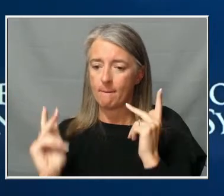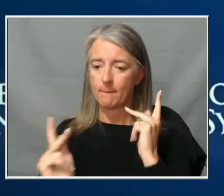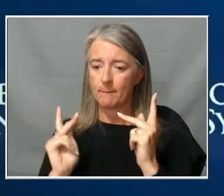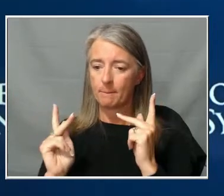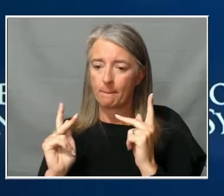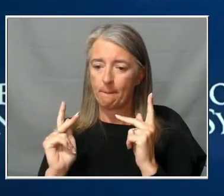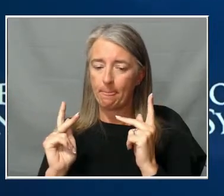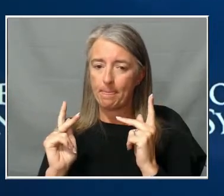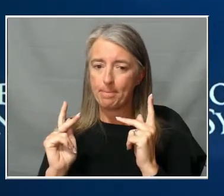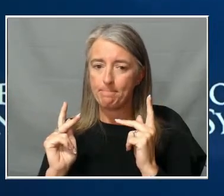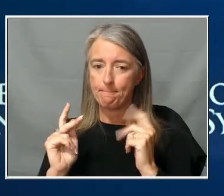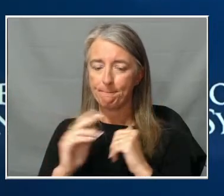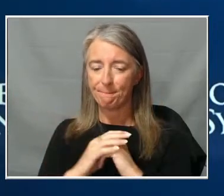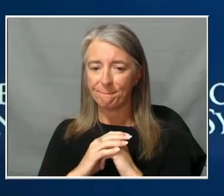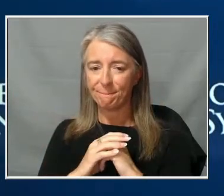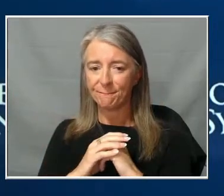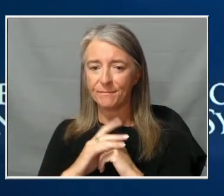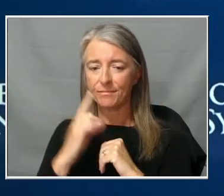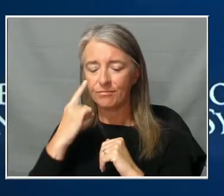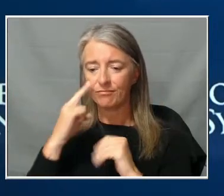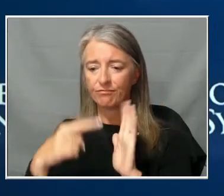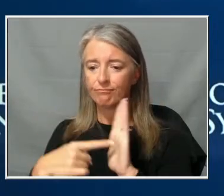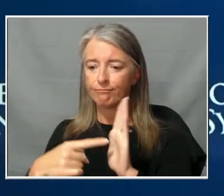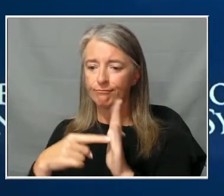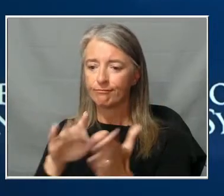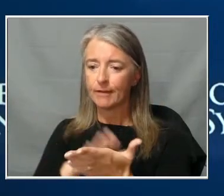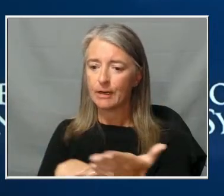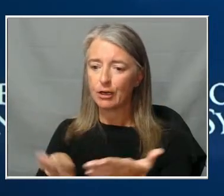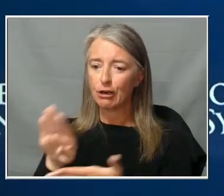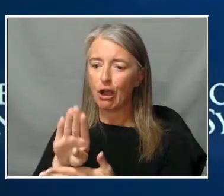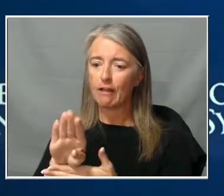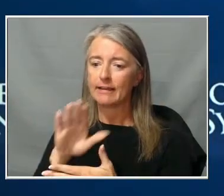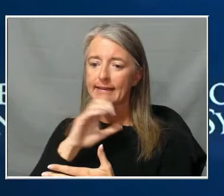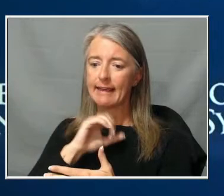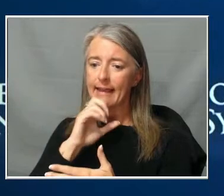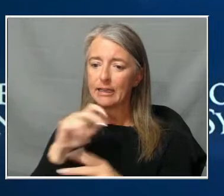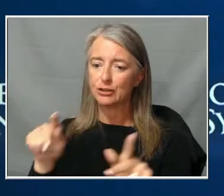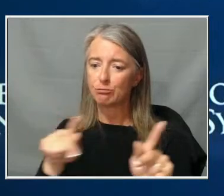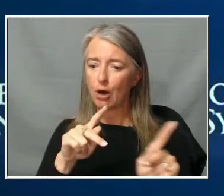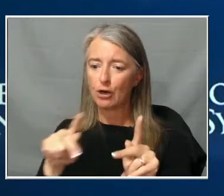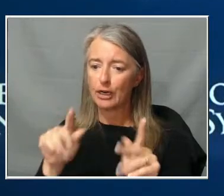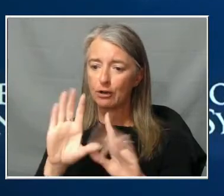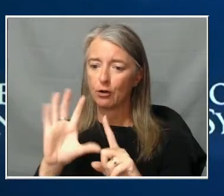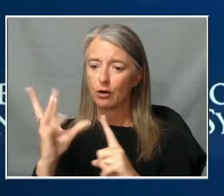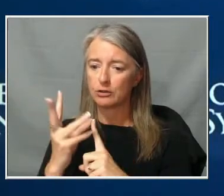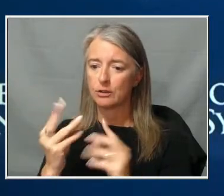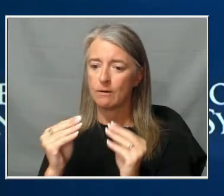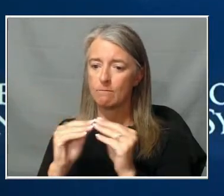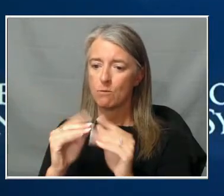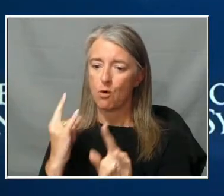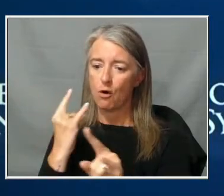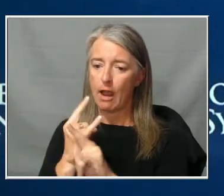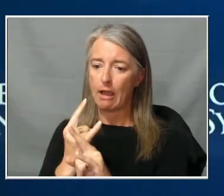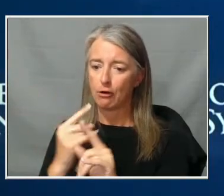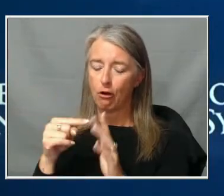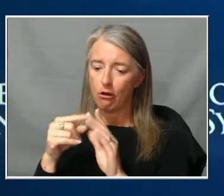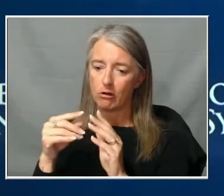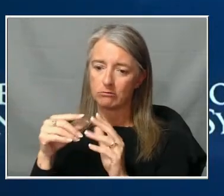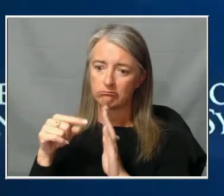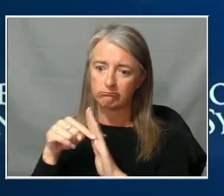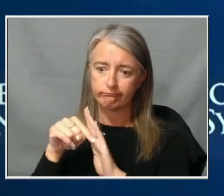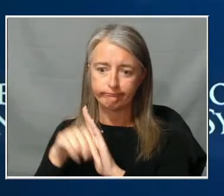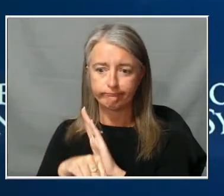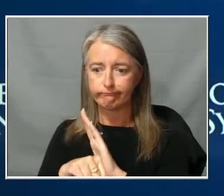what sort of like college-age party culture is like. It is much more alcohol intense than it was a